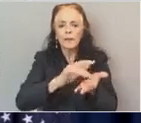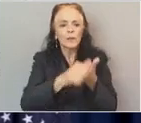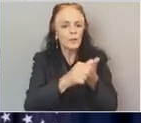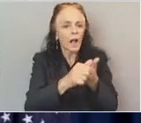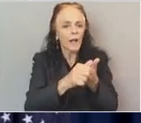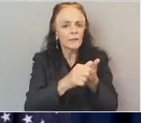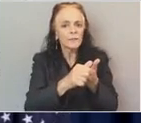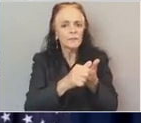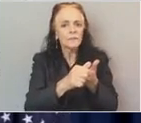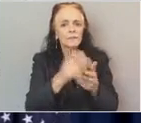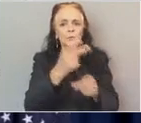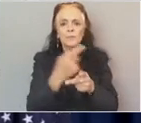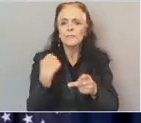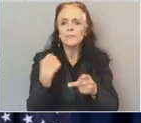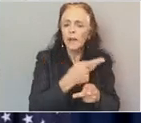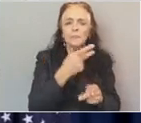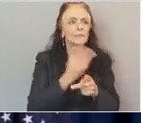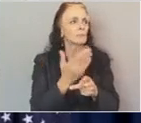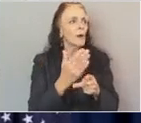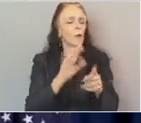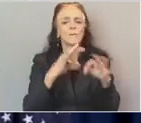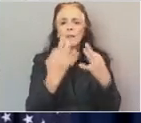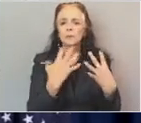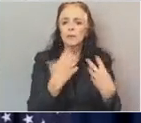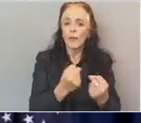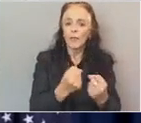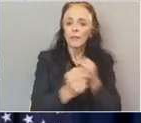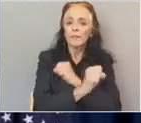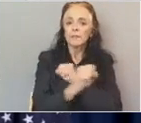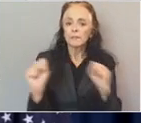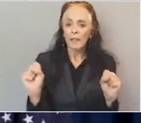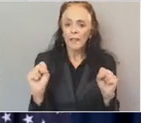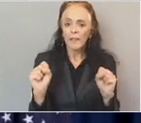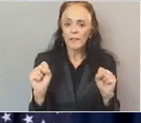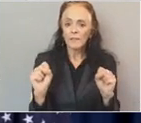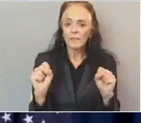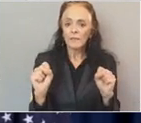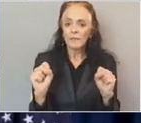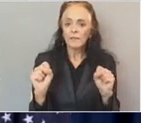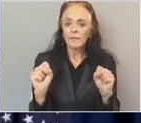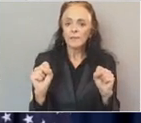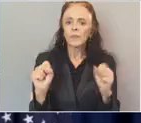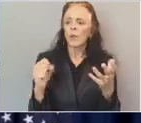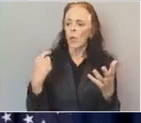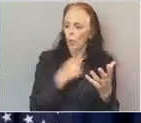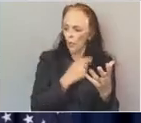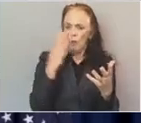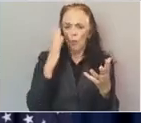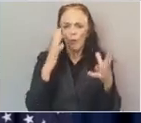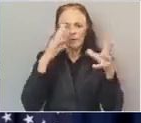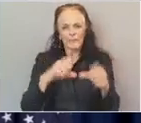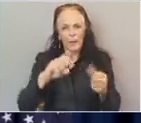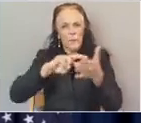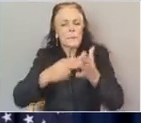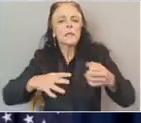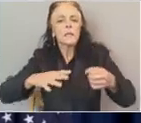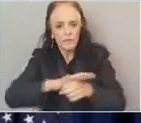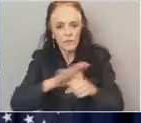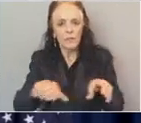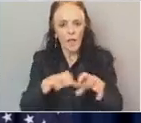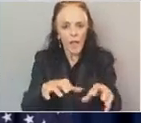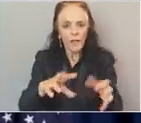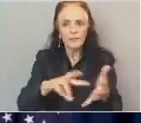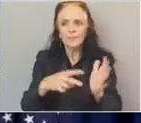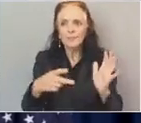our families healthy and safe. One where we take meaningful action